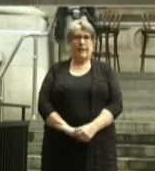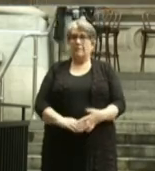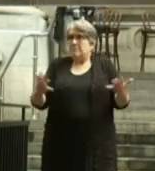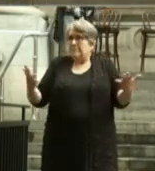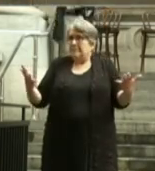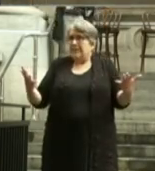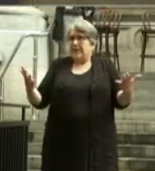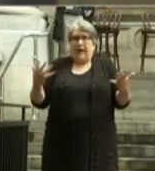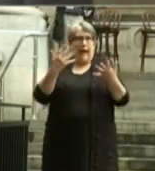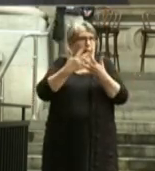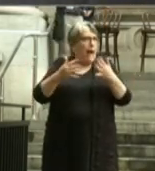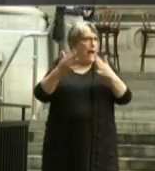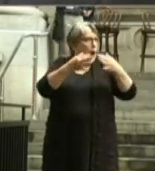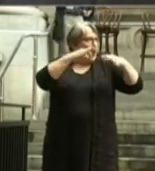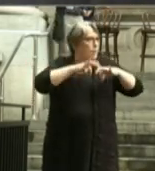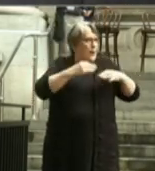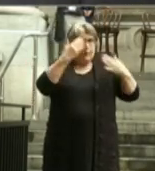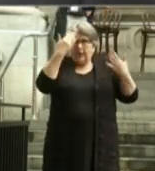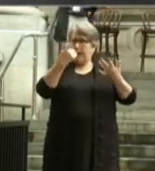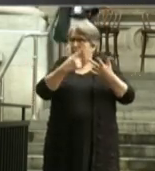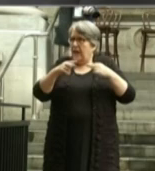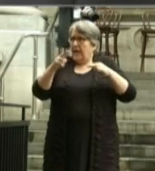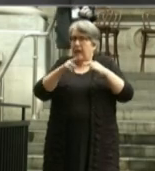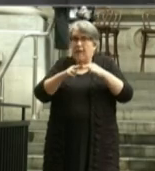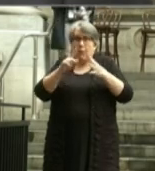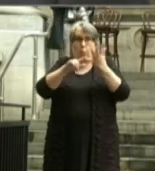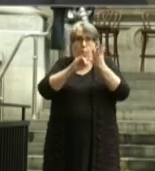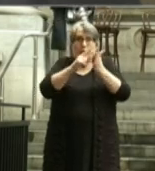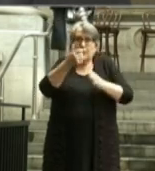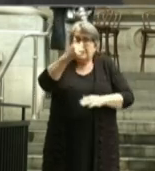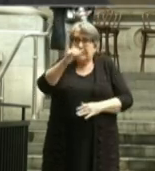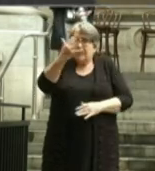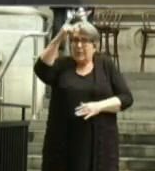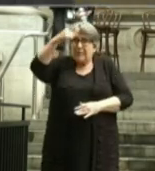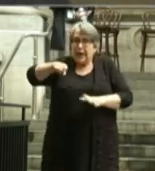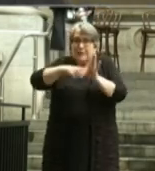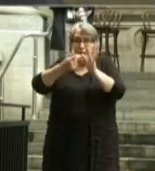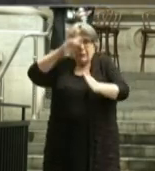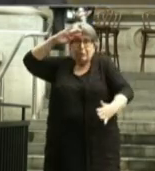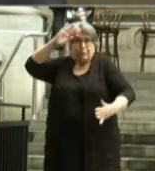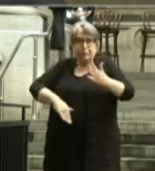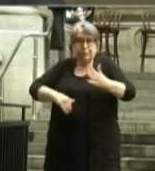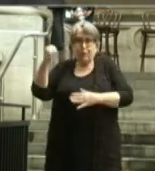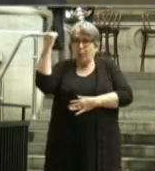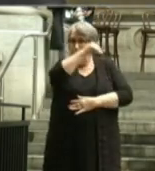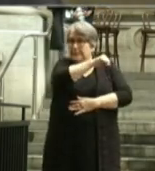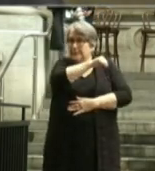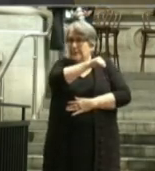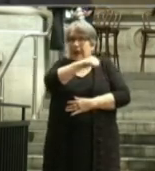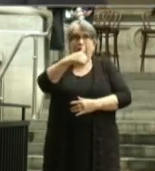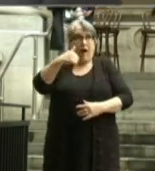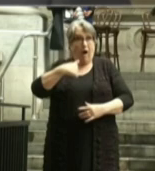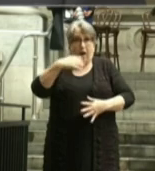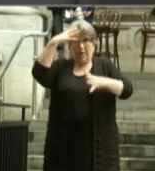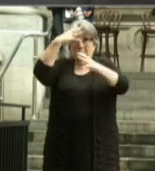Who knows how we might benefit from drawing on 65,000 years of wisdom?